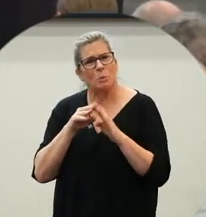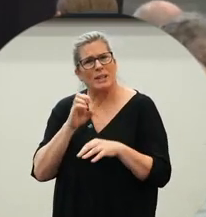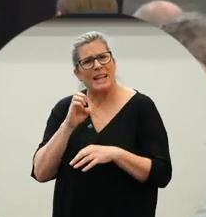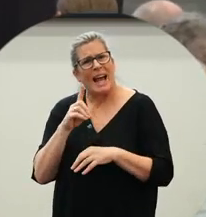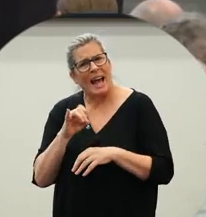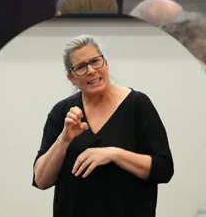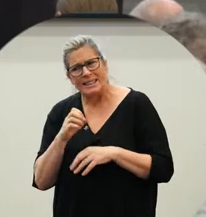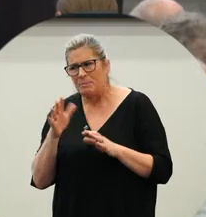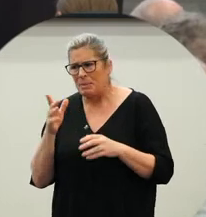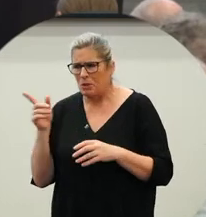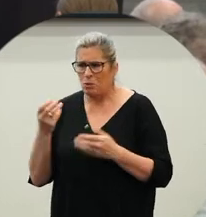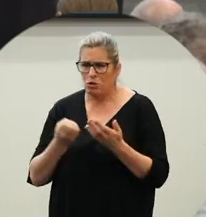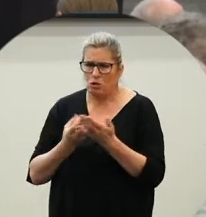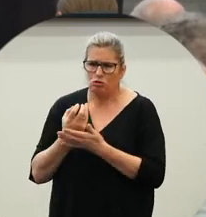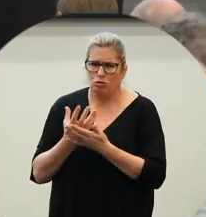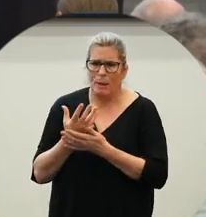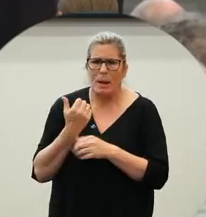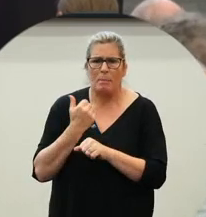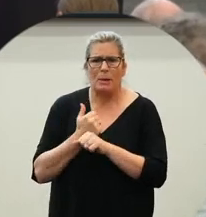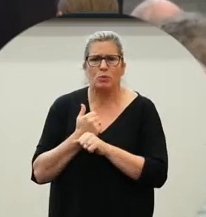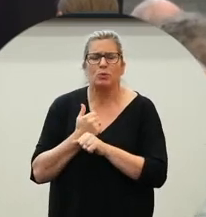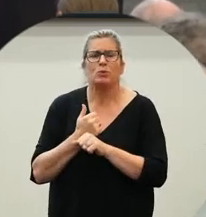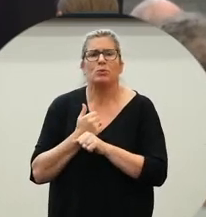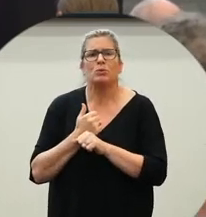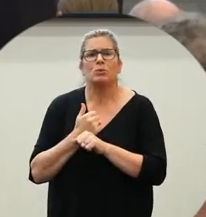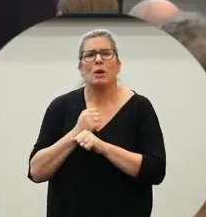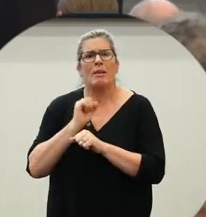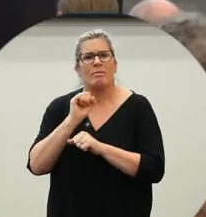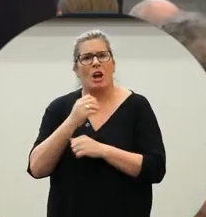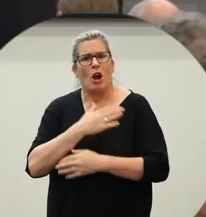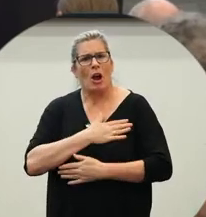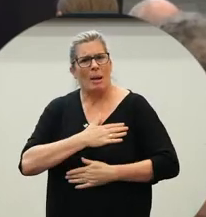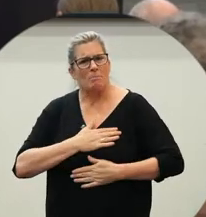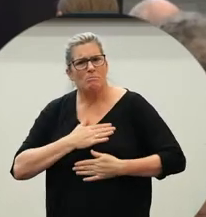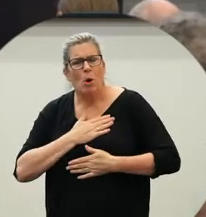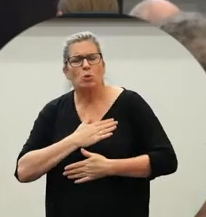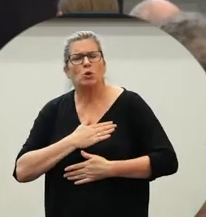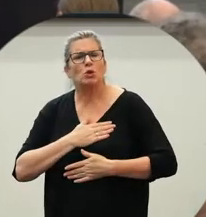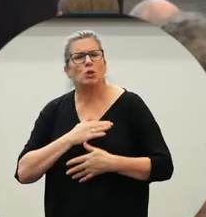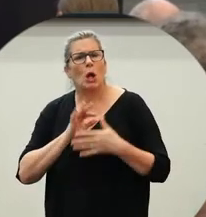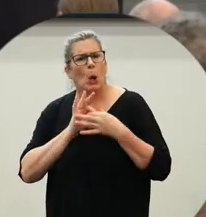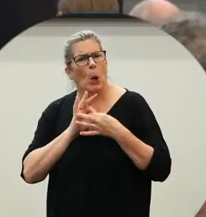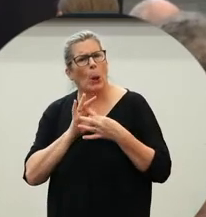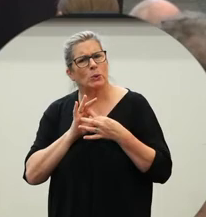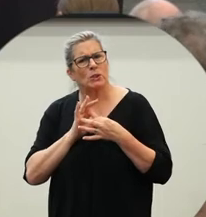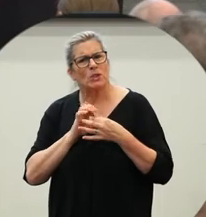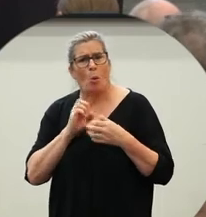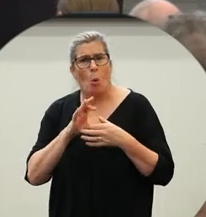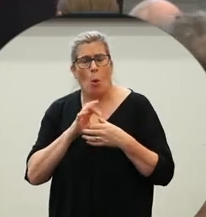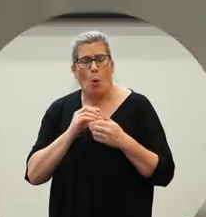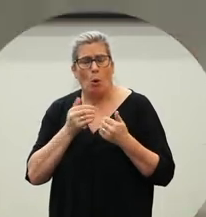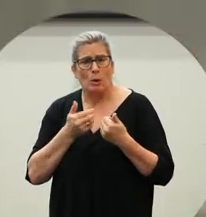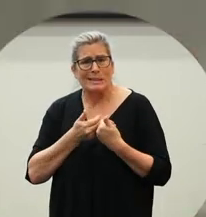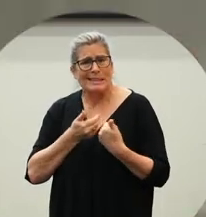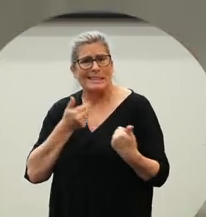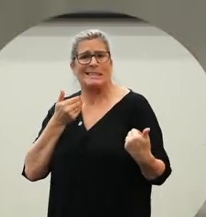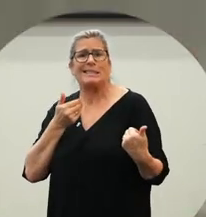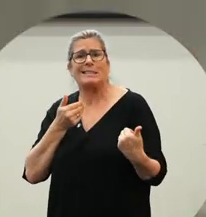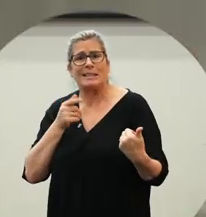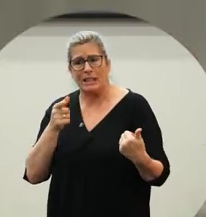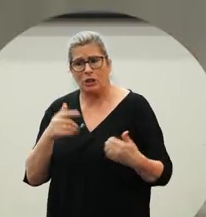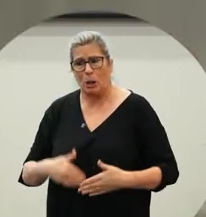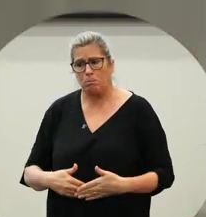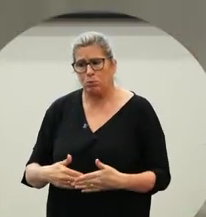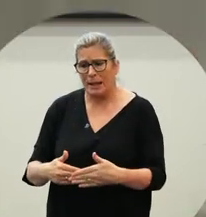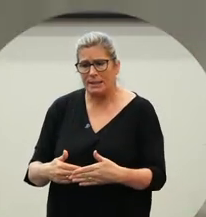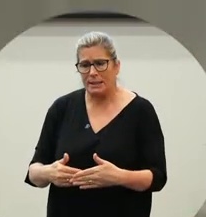might describe it just in terms of their emotional closeness, if we should call it that, or distance, and the fact that she became pregnant or